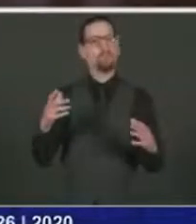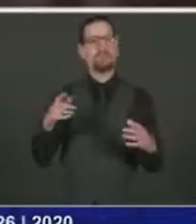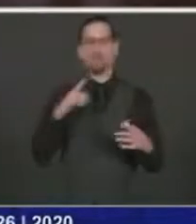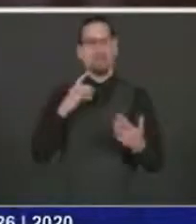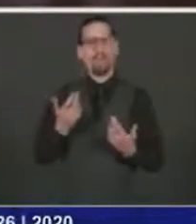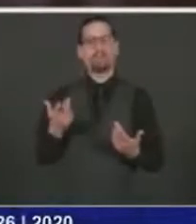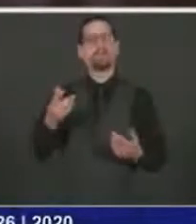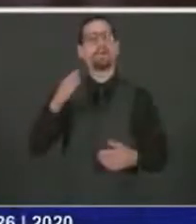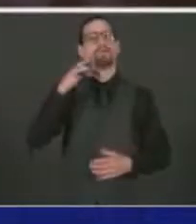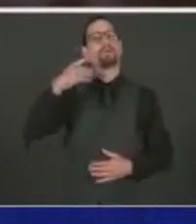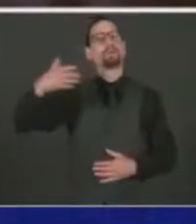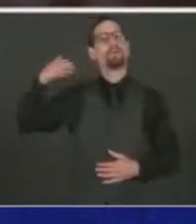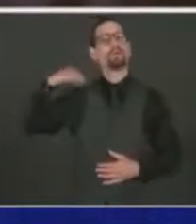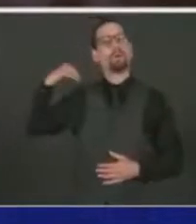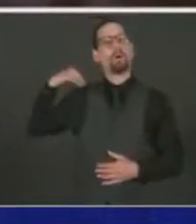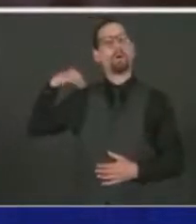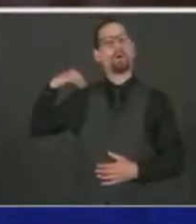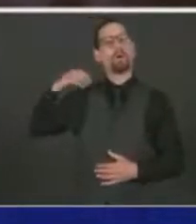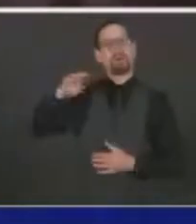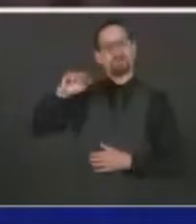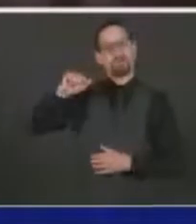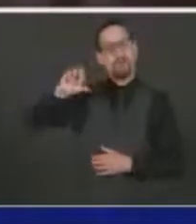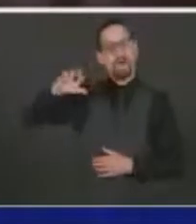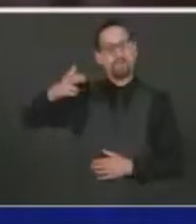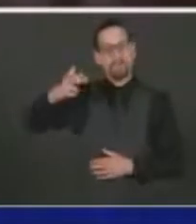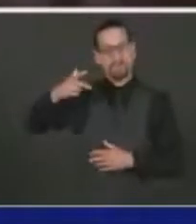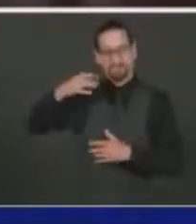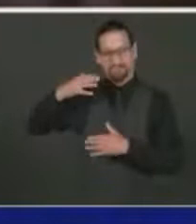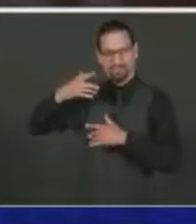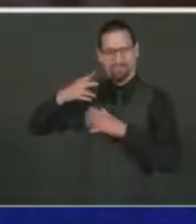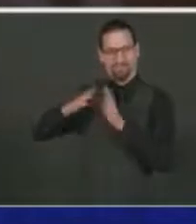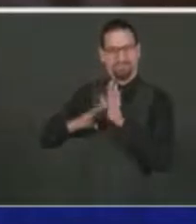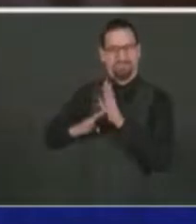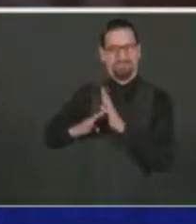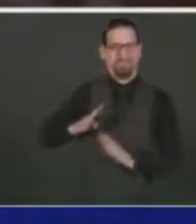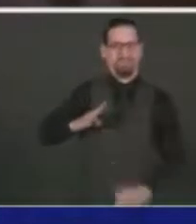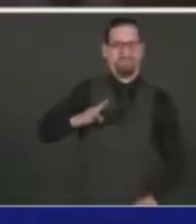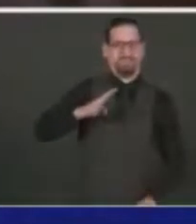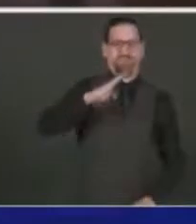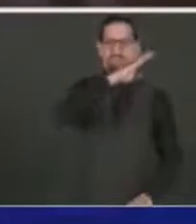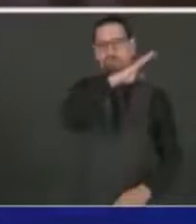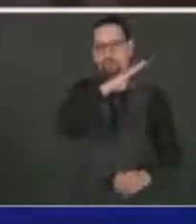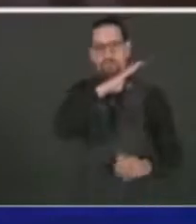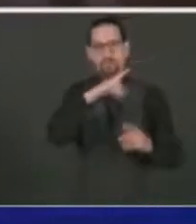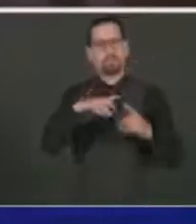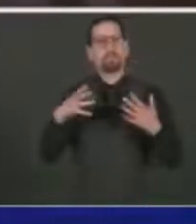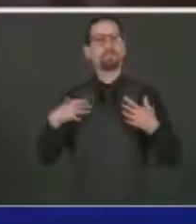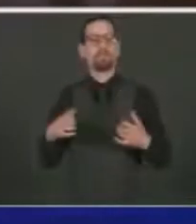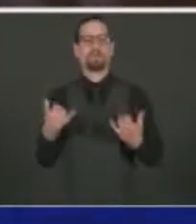But each and every one of us has to acknowledge we have a shared responsibility to one another